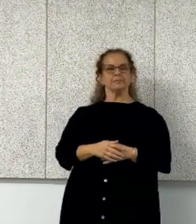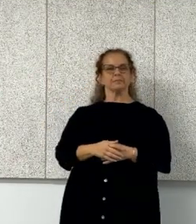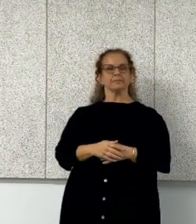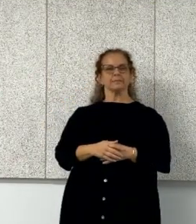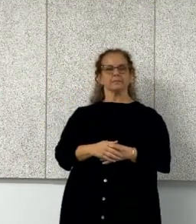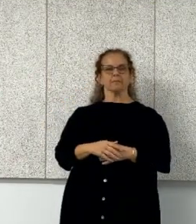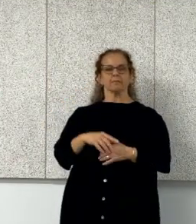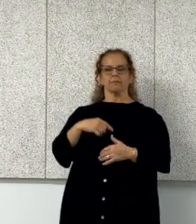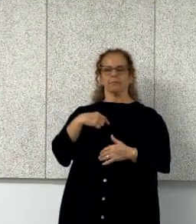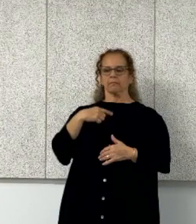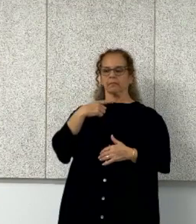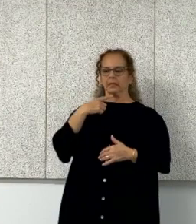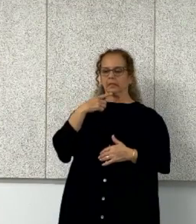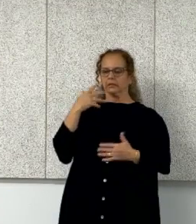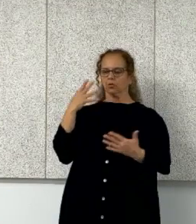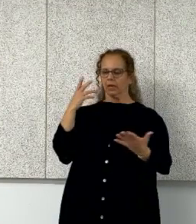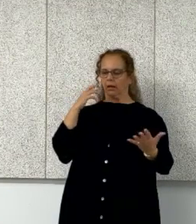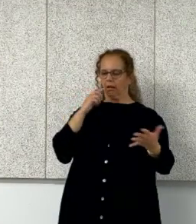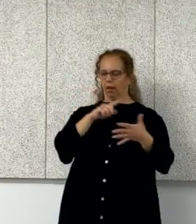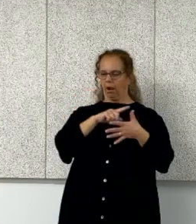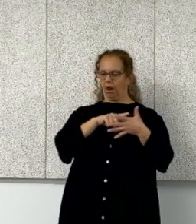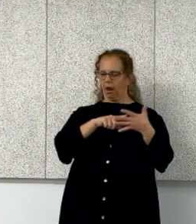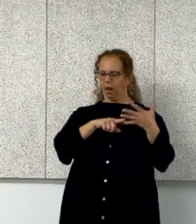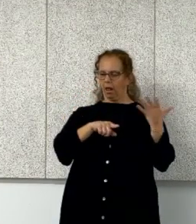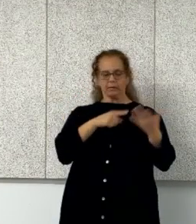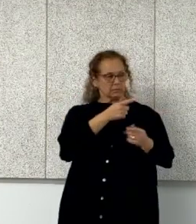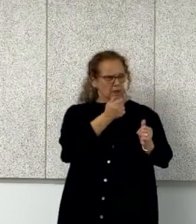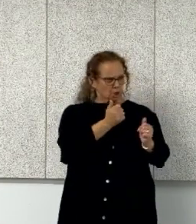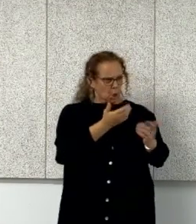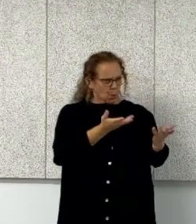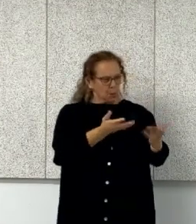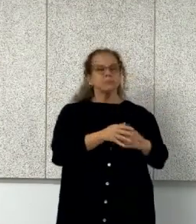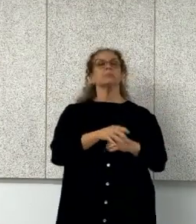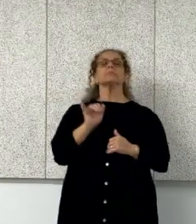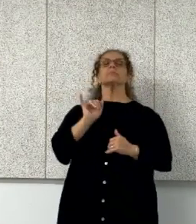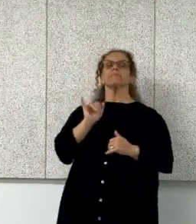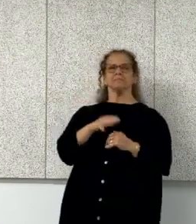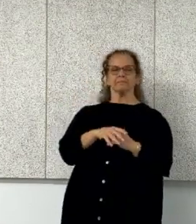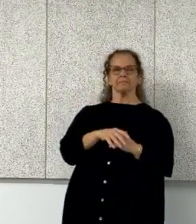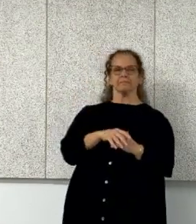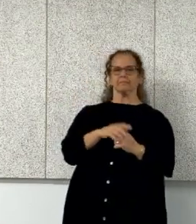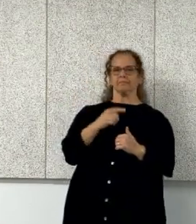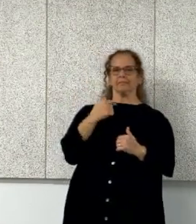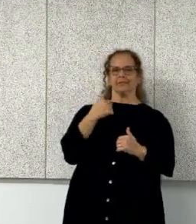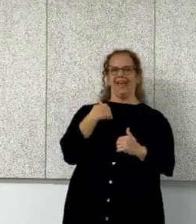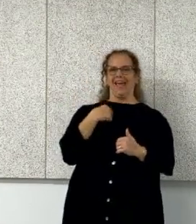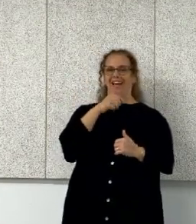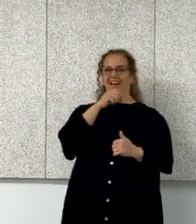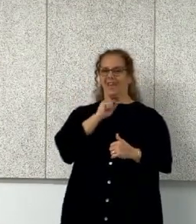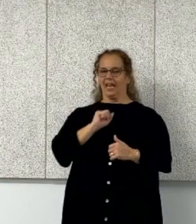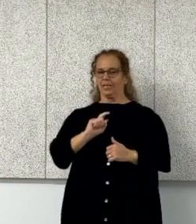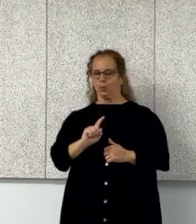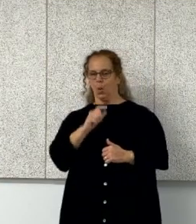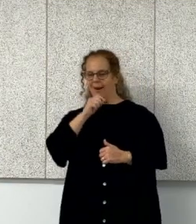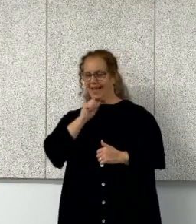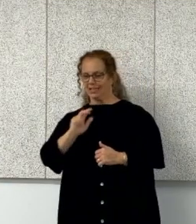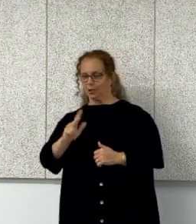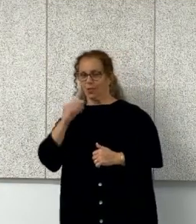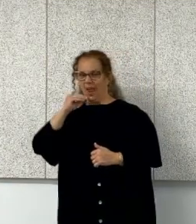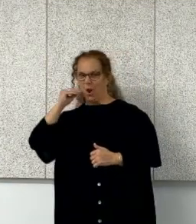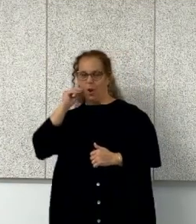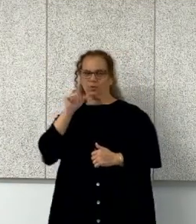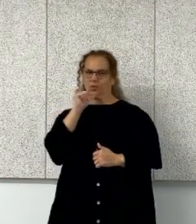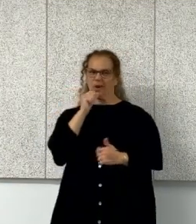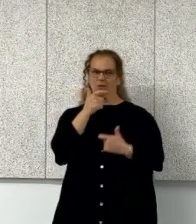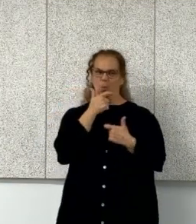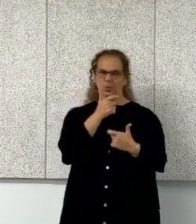that already. Did I hit all the things? And your show. Your show. And my show, so I have a one-year-old and a three-year-old at home, so I don't get to see like as much theater